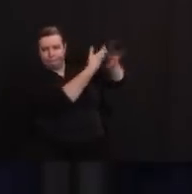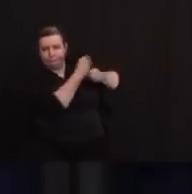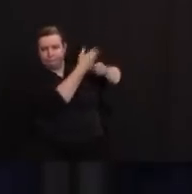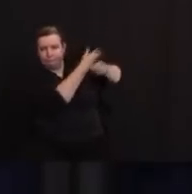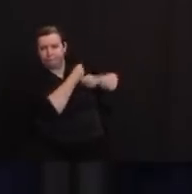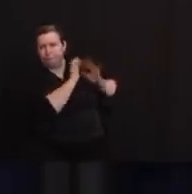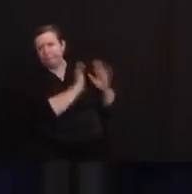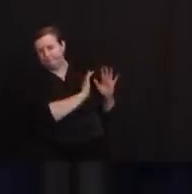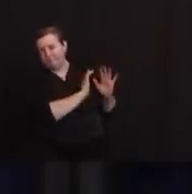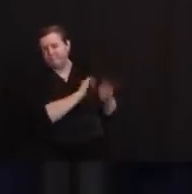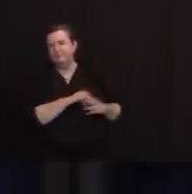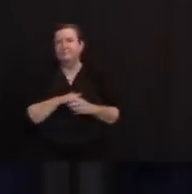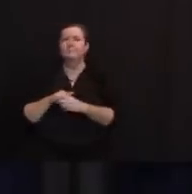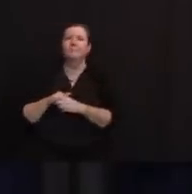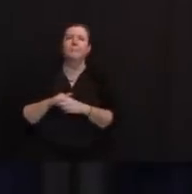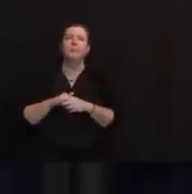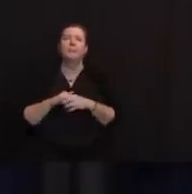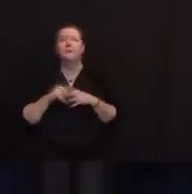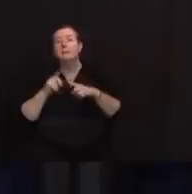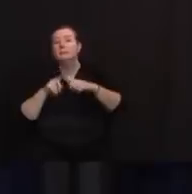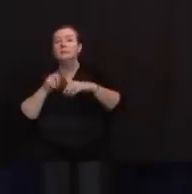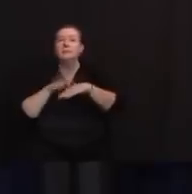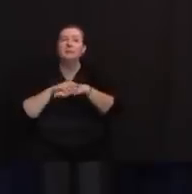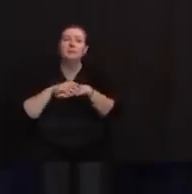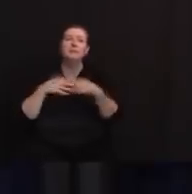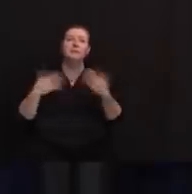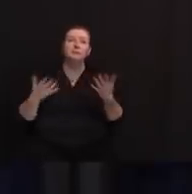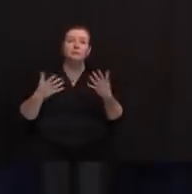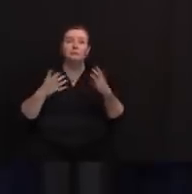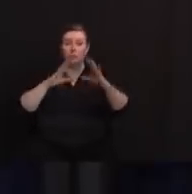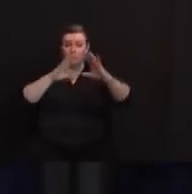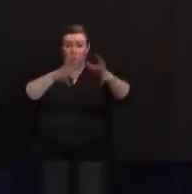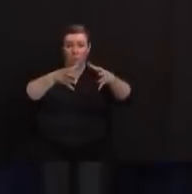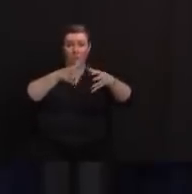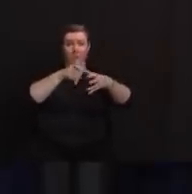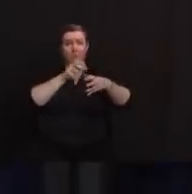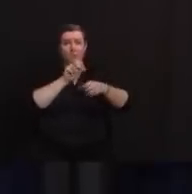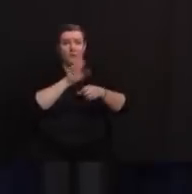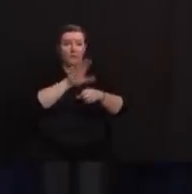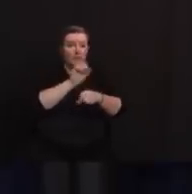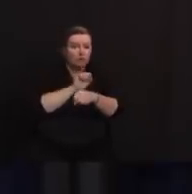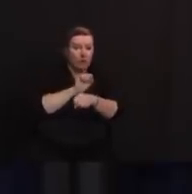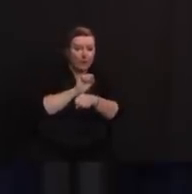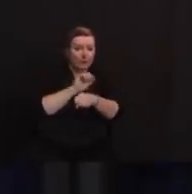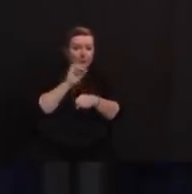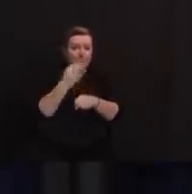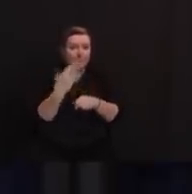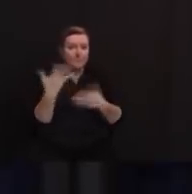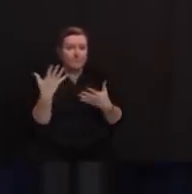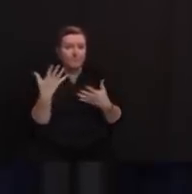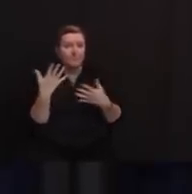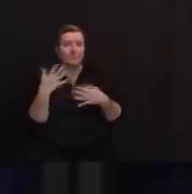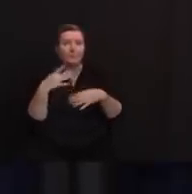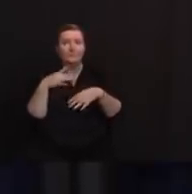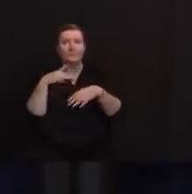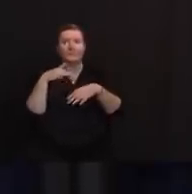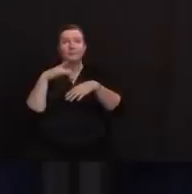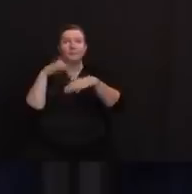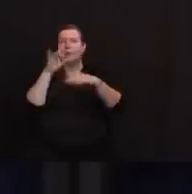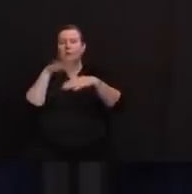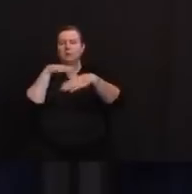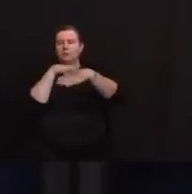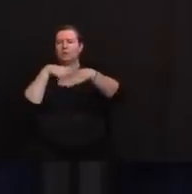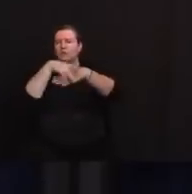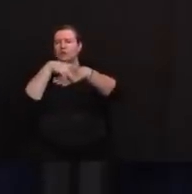geographic locations in a given phase, or when low demand puts vaccine doses at risk